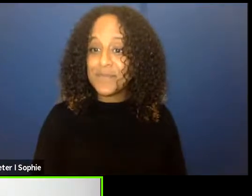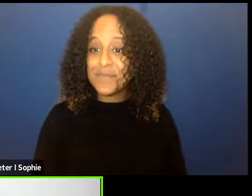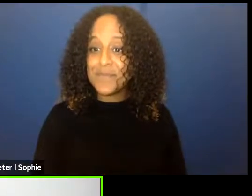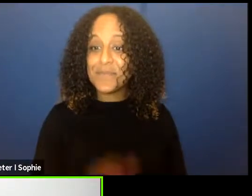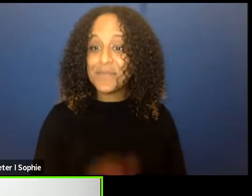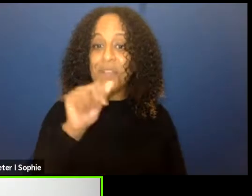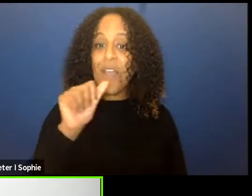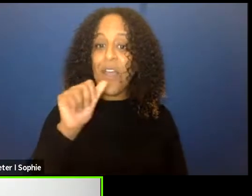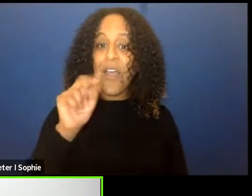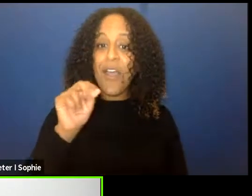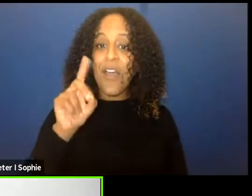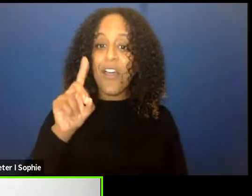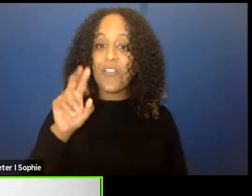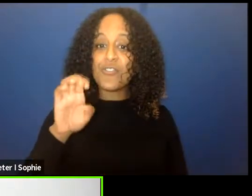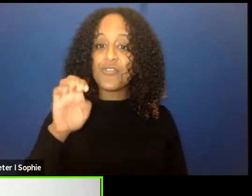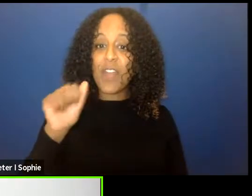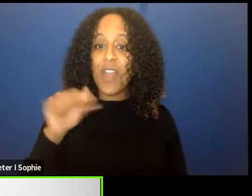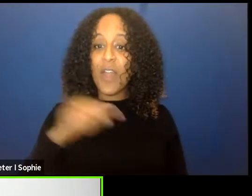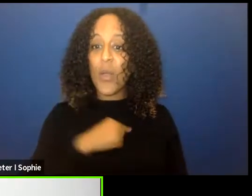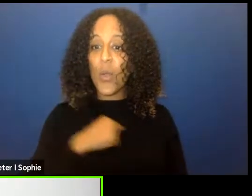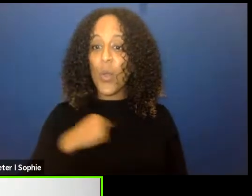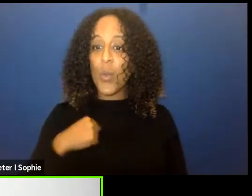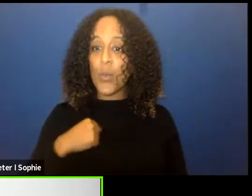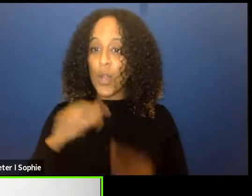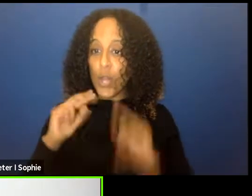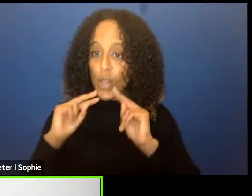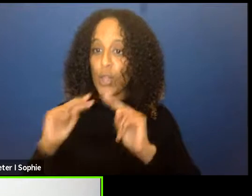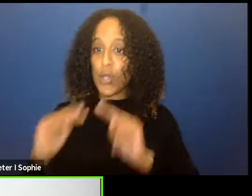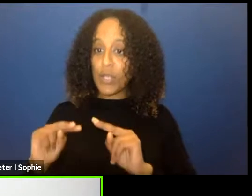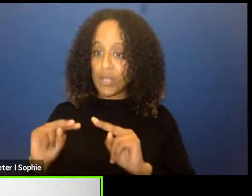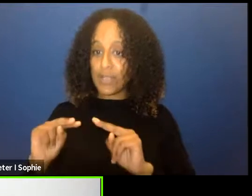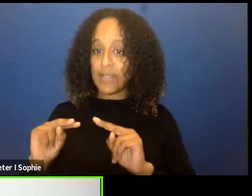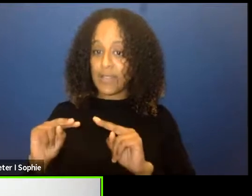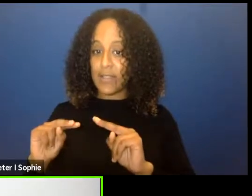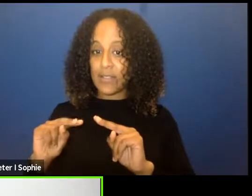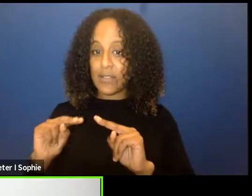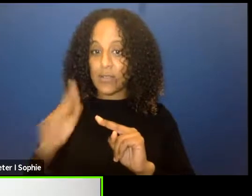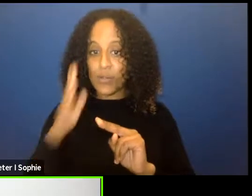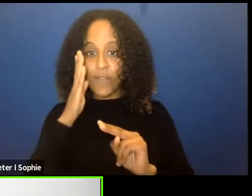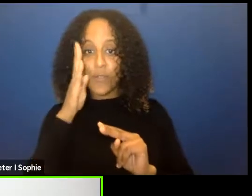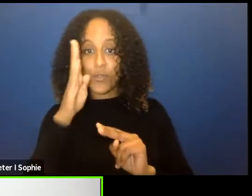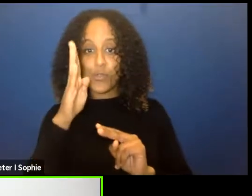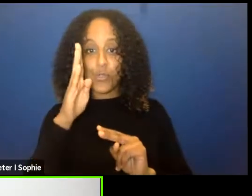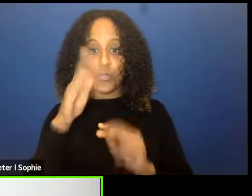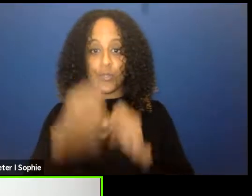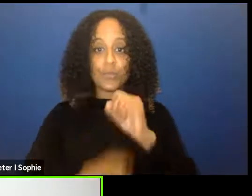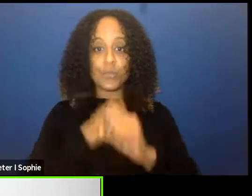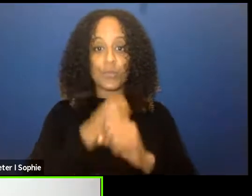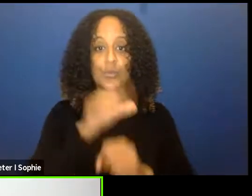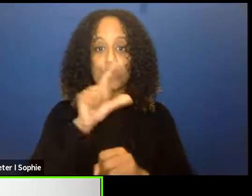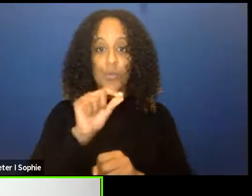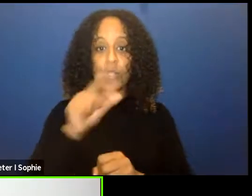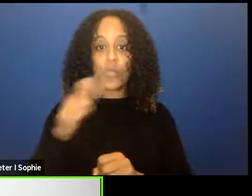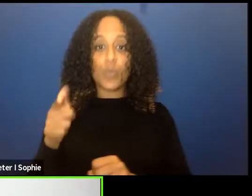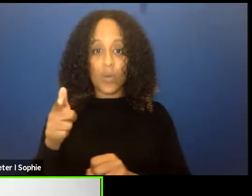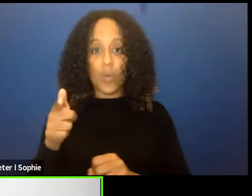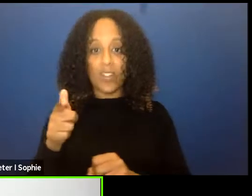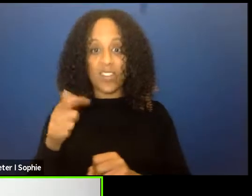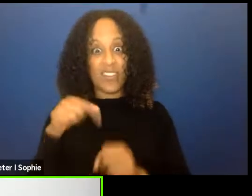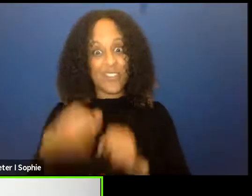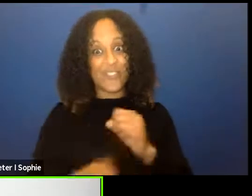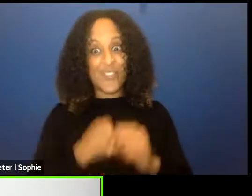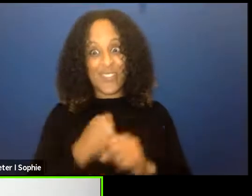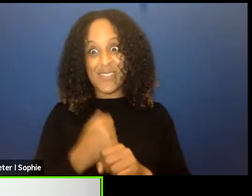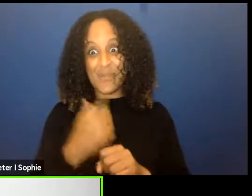Andrea, as we're kind of looking to the future, 2021, we're getting near the end of this year, which has been an